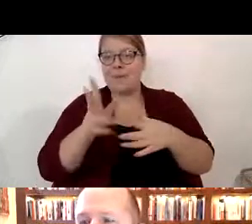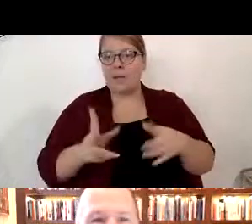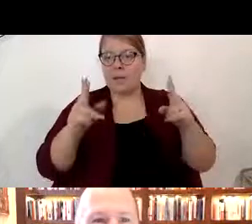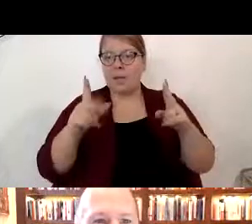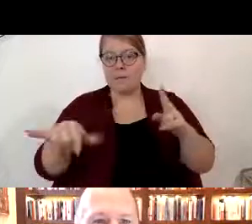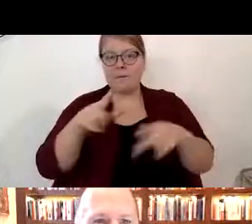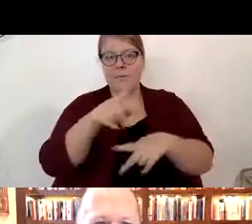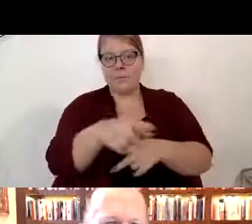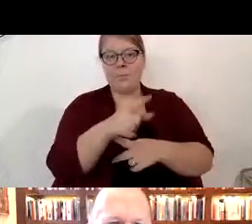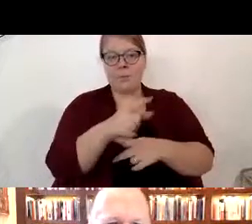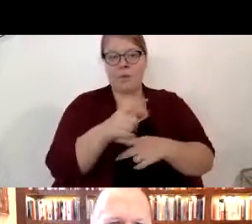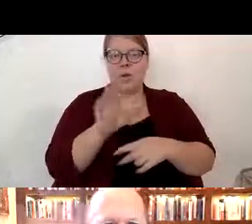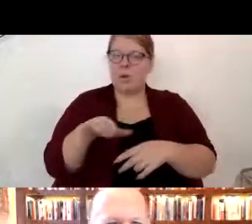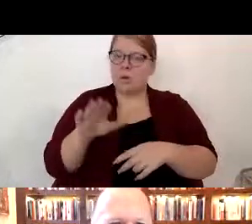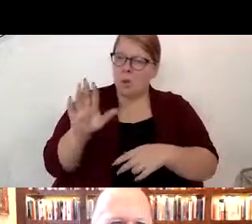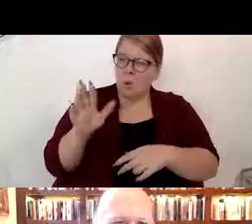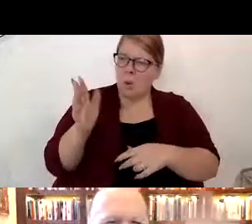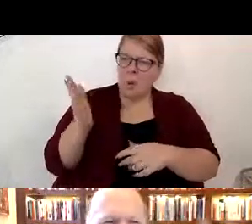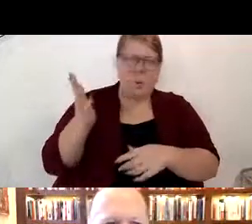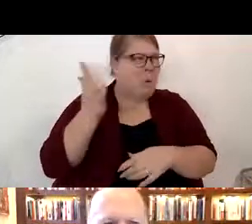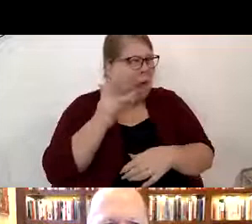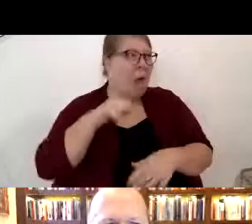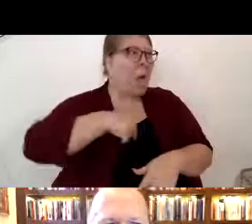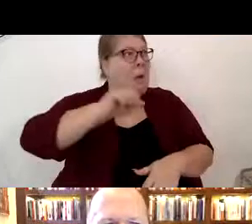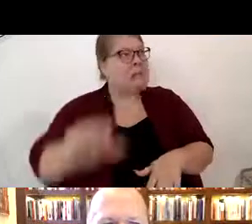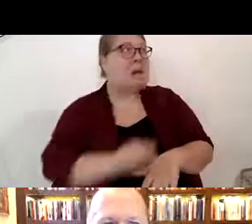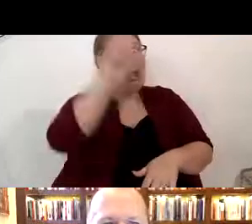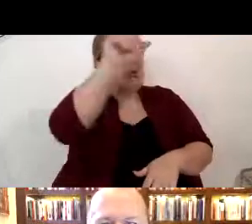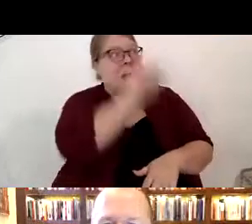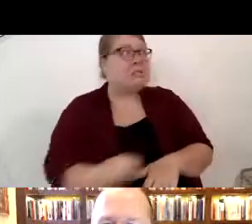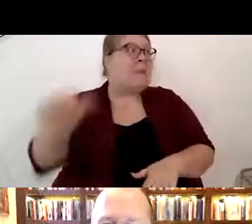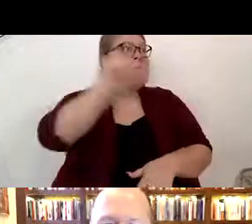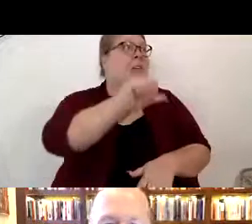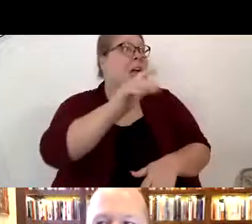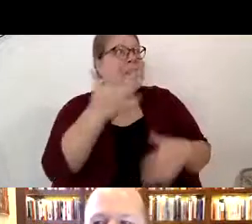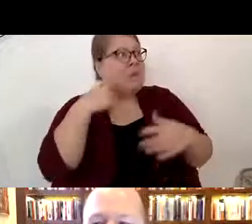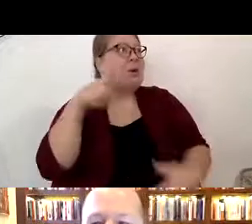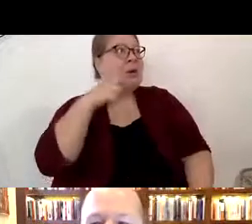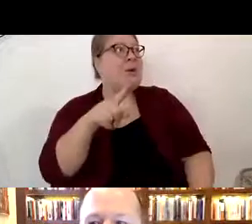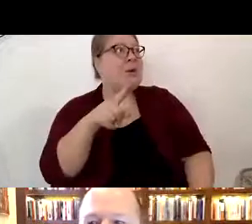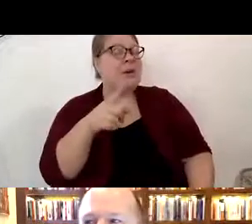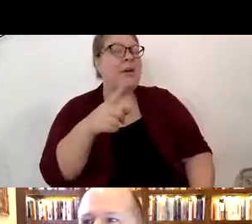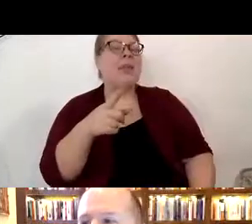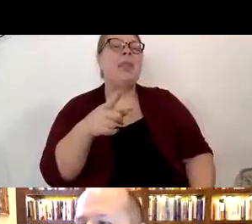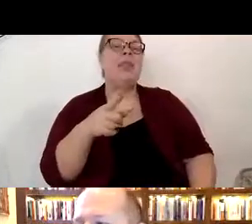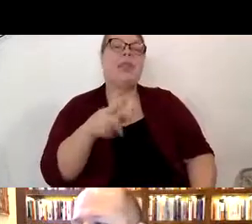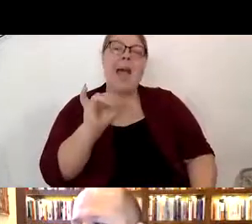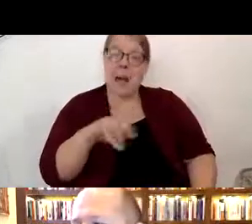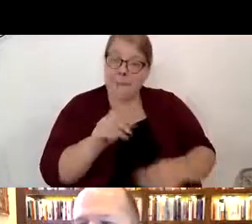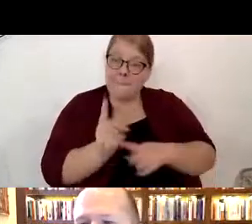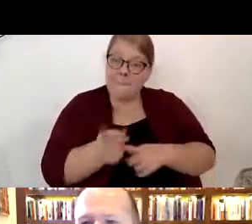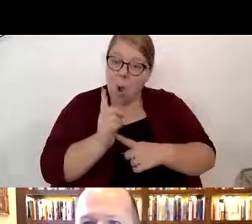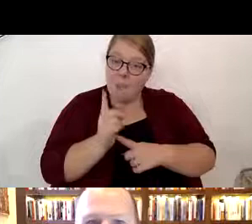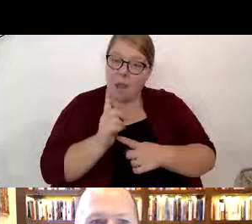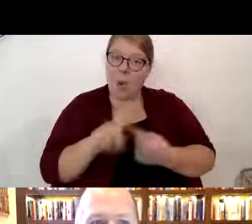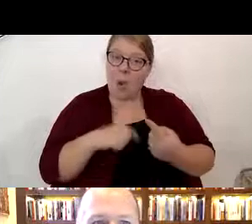Miyagi and Daniel-san is like, why do you have me do this wax on and wax off? And this is the moment where he